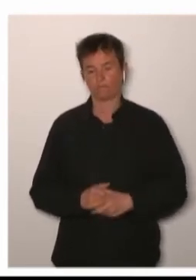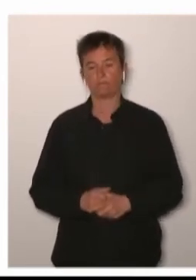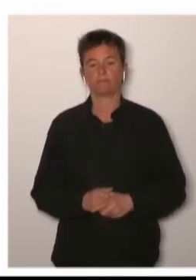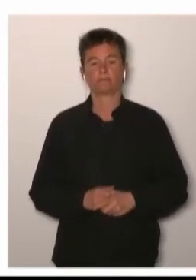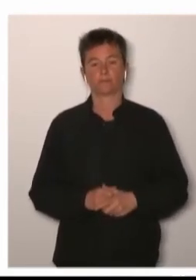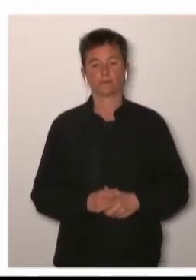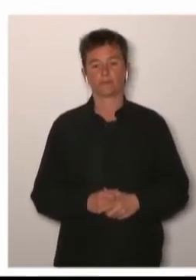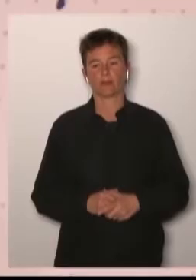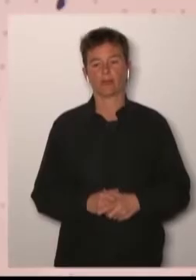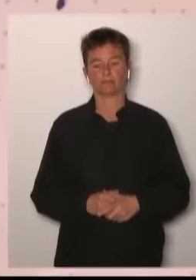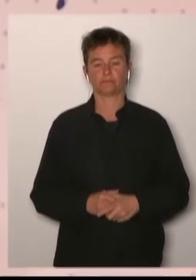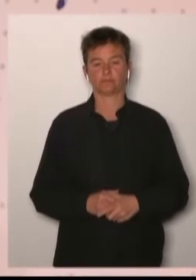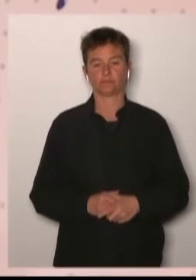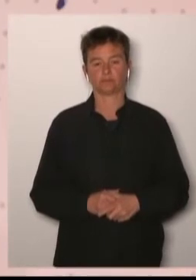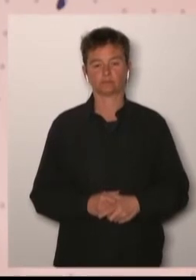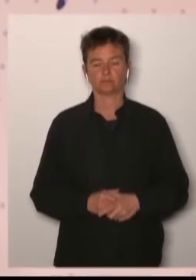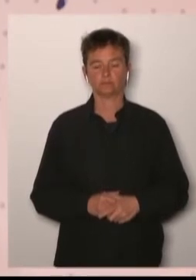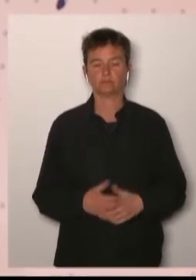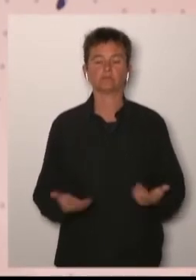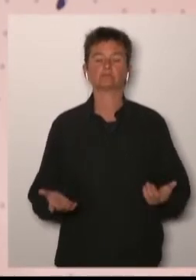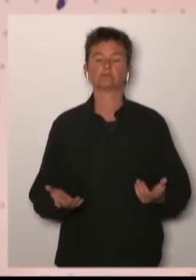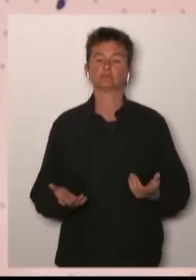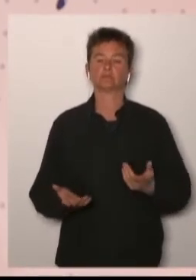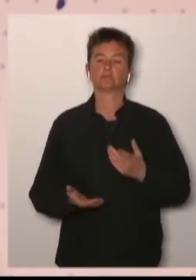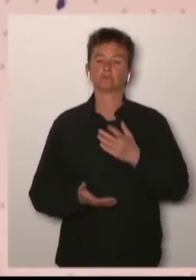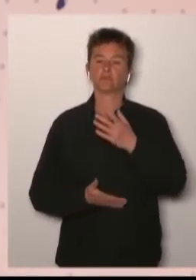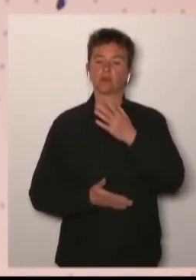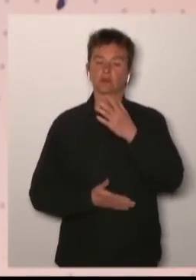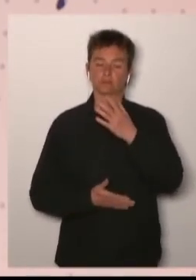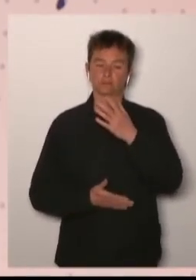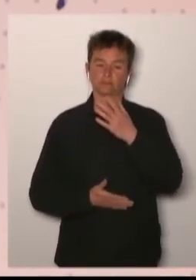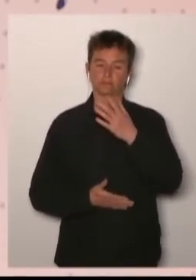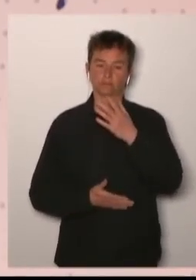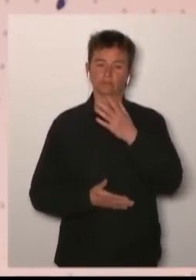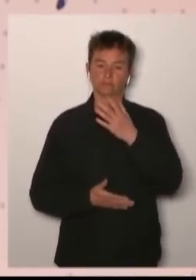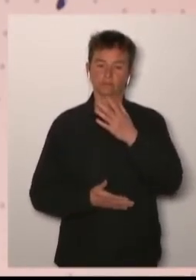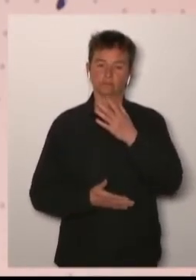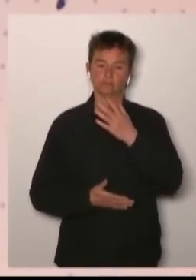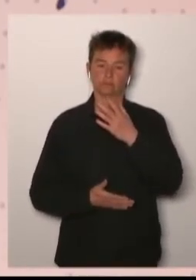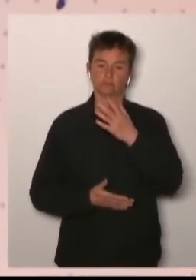As to be known that half of the national cancer plan in Europe don't have pediatric